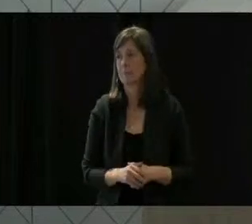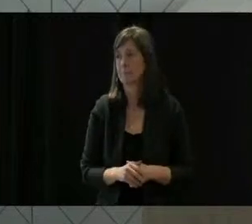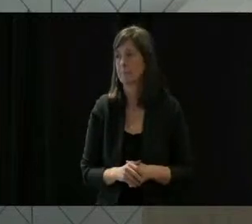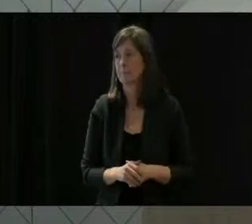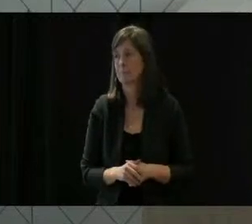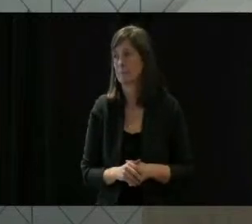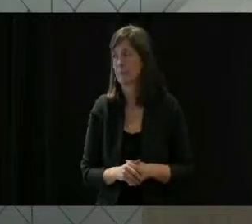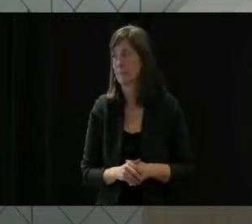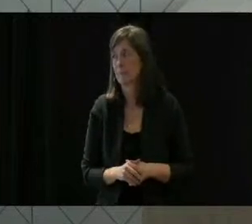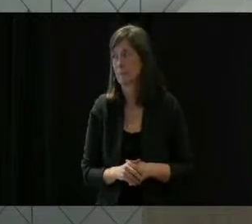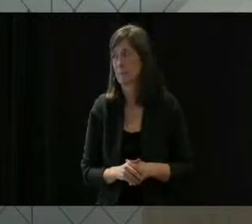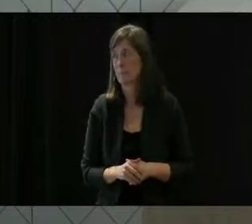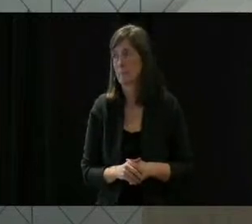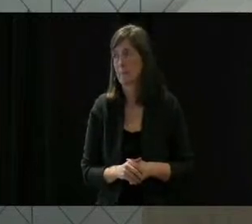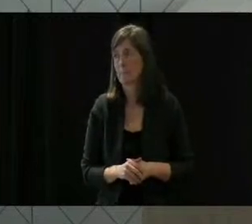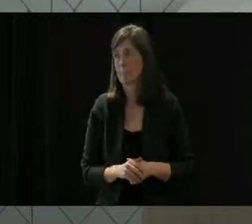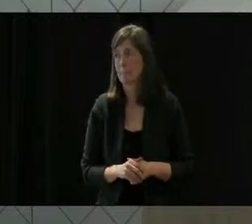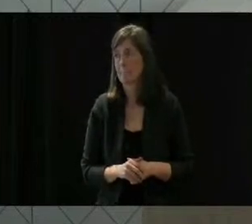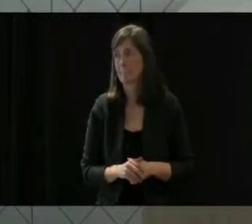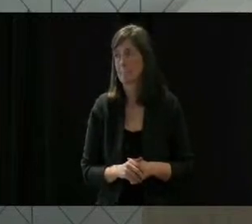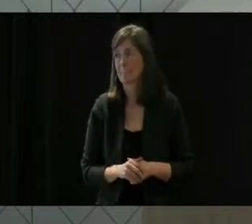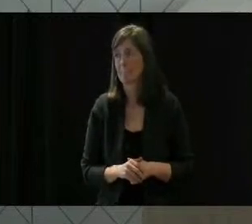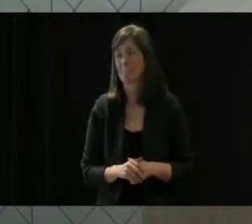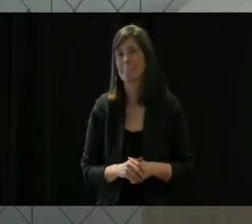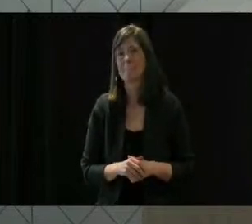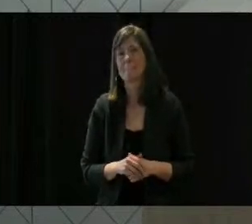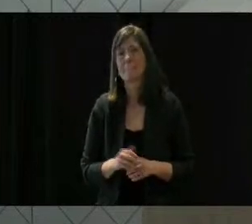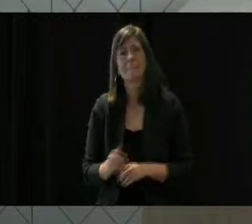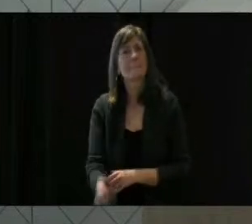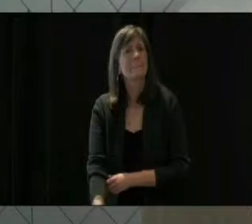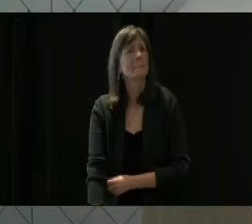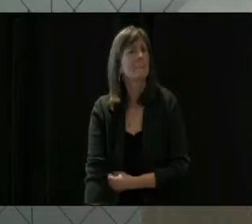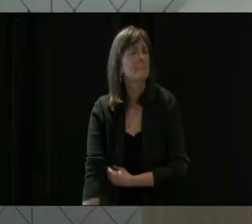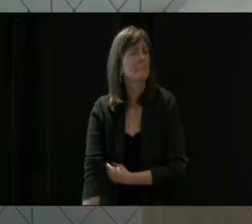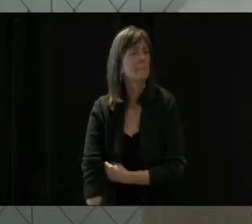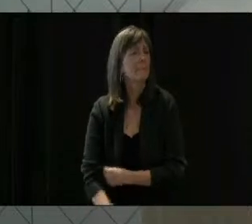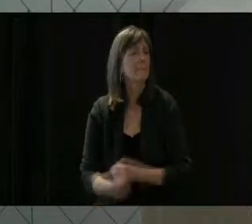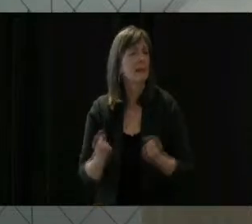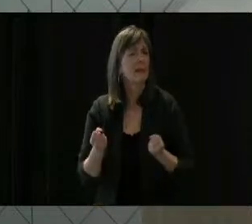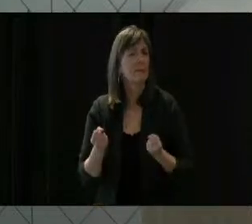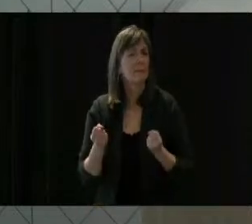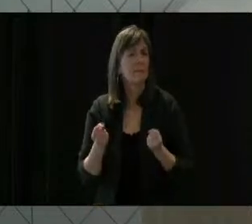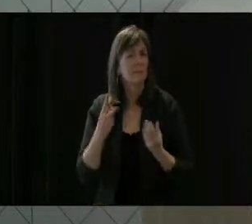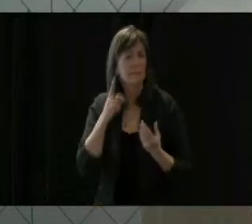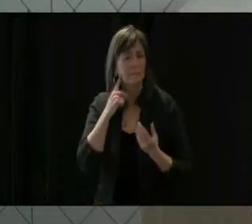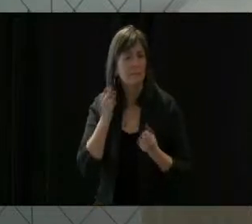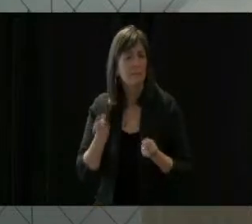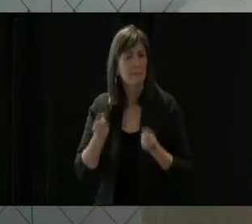Hello. Many of the recommendations in the report are going to take a lot of